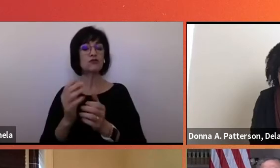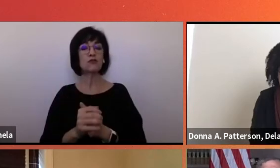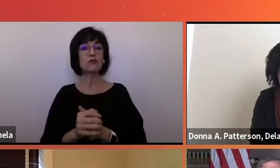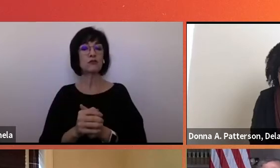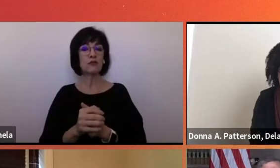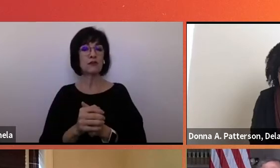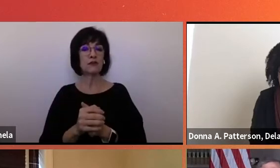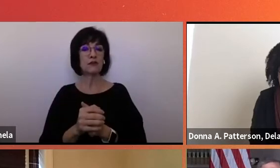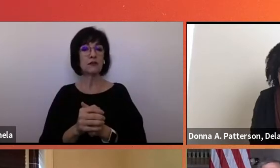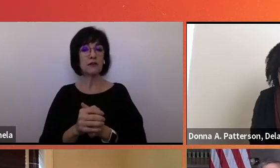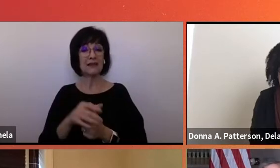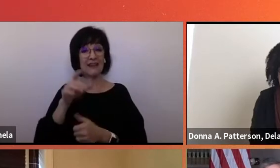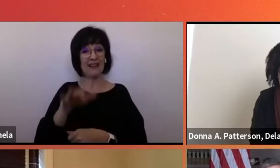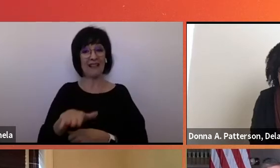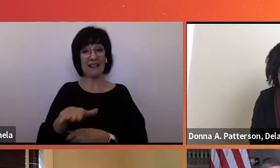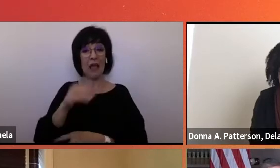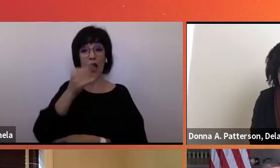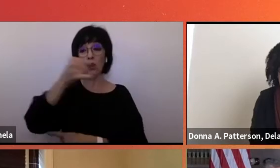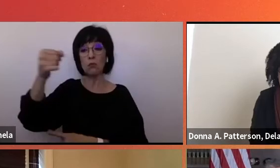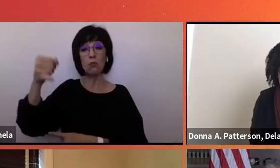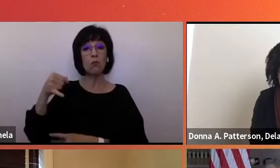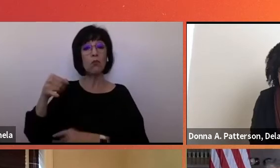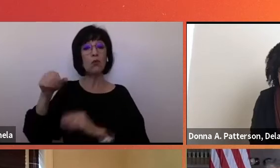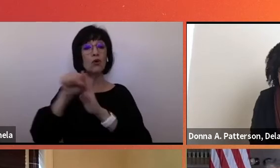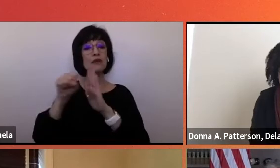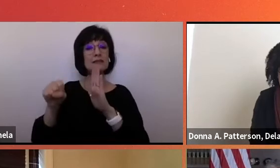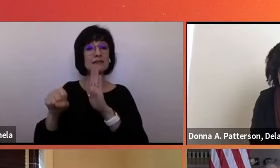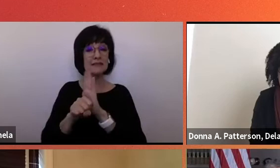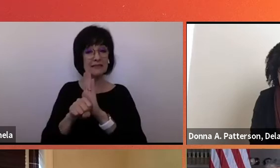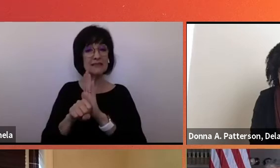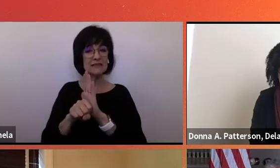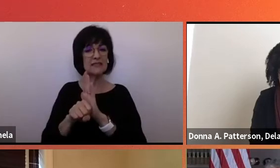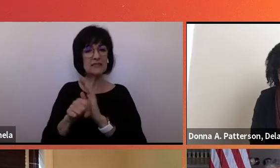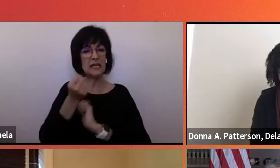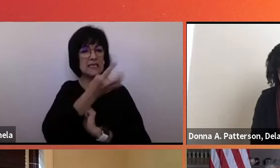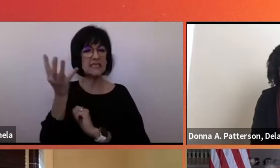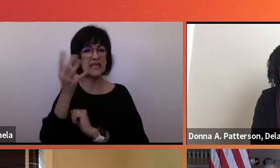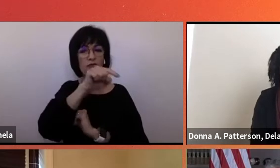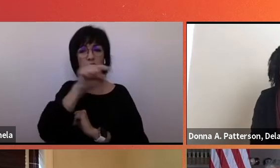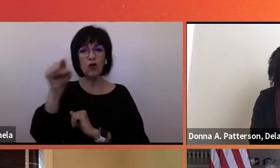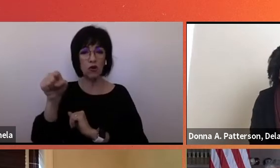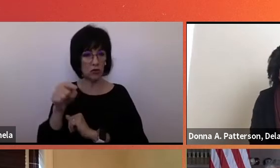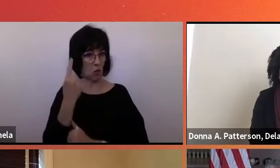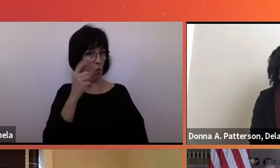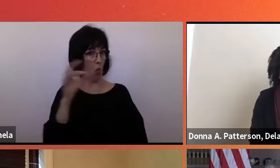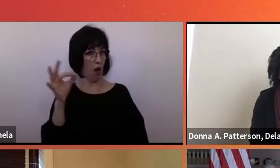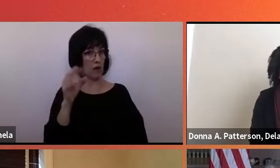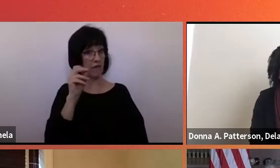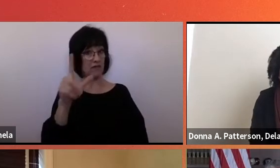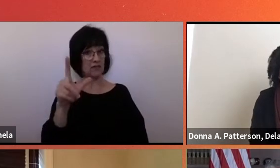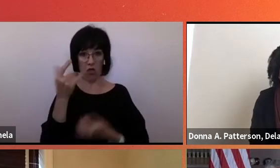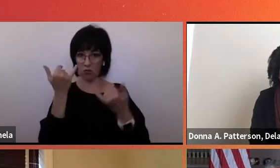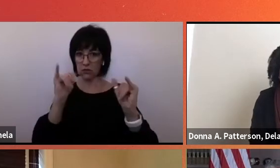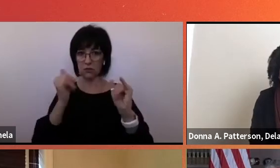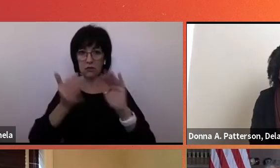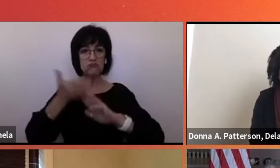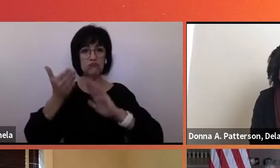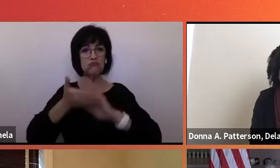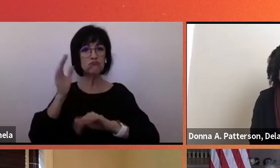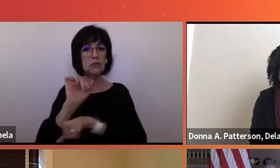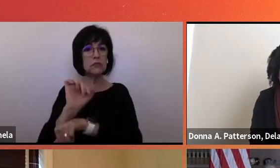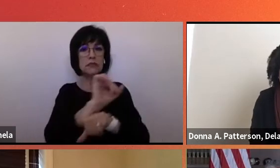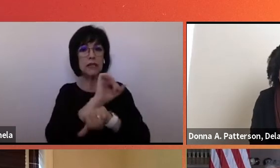The border states, again, several of them, such as Delaware, still had slavery. So the